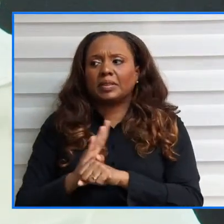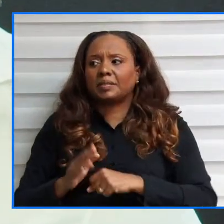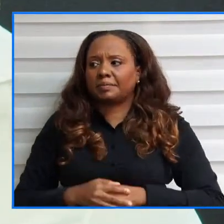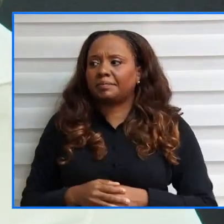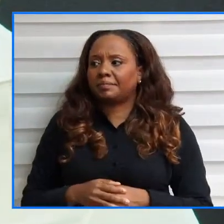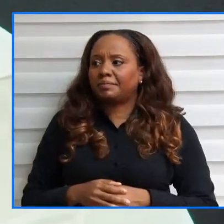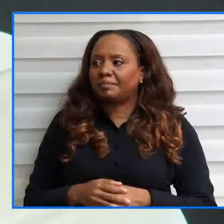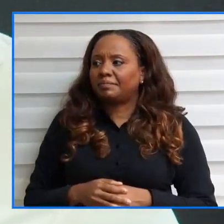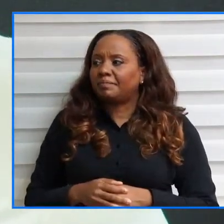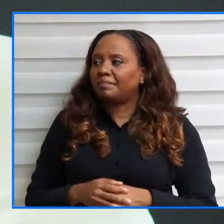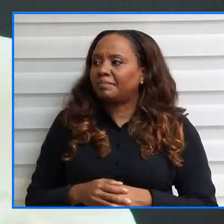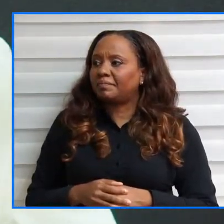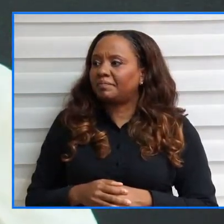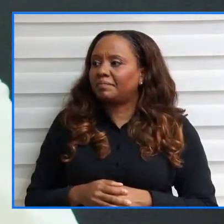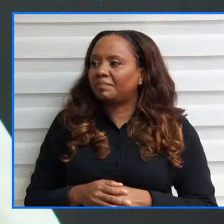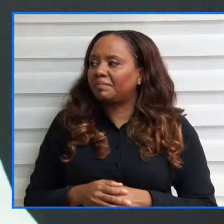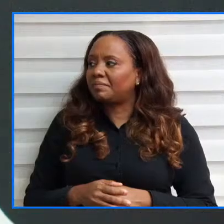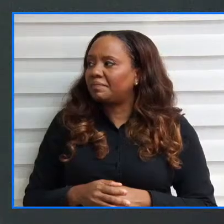as well.